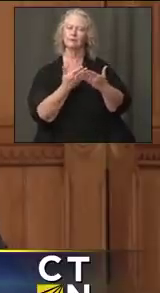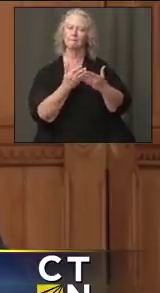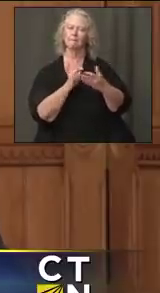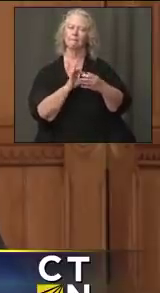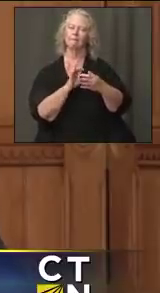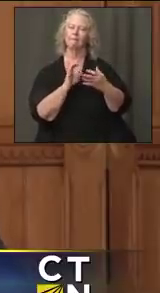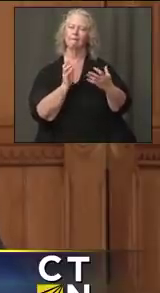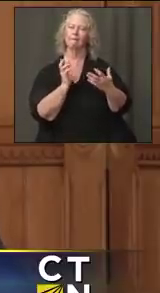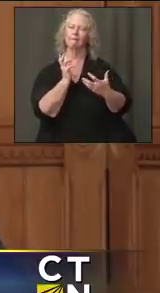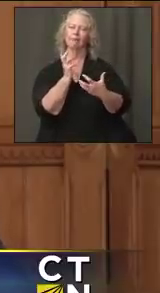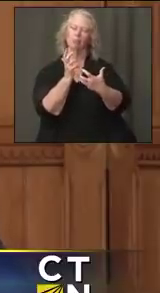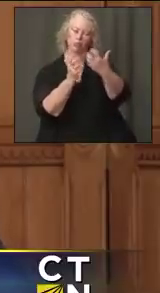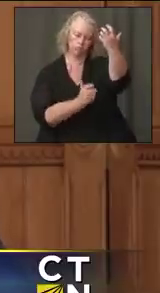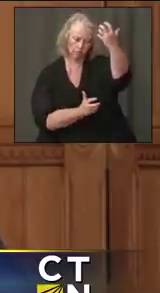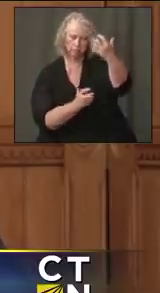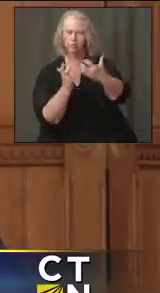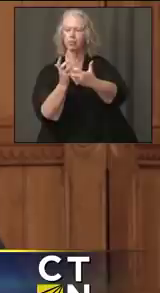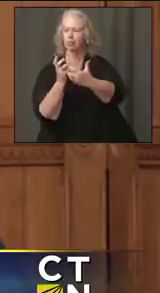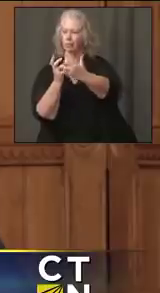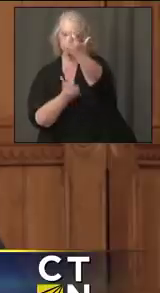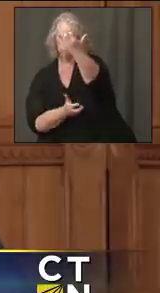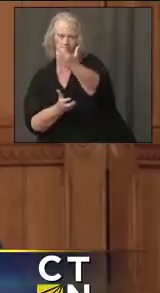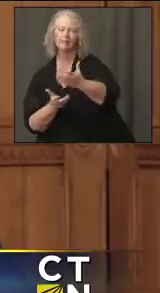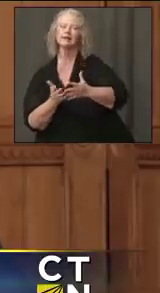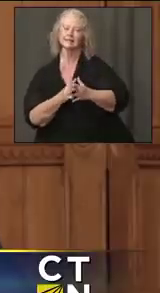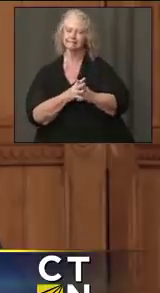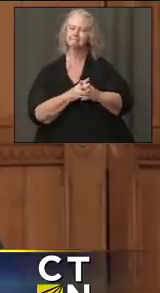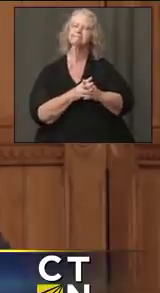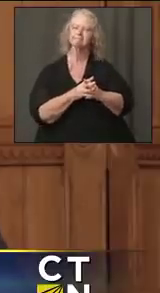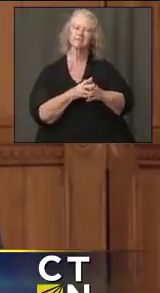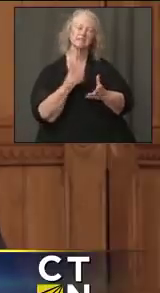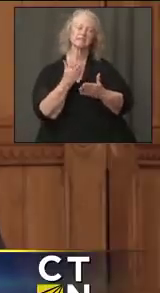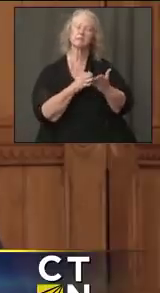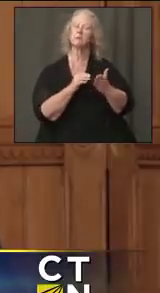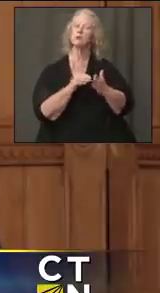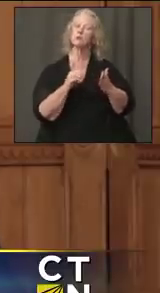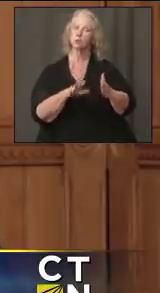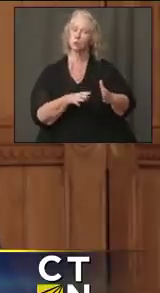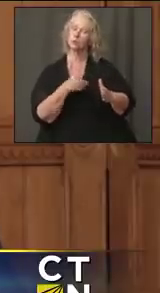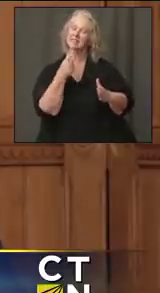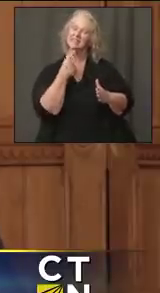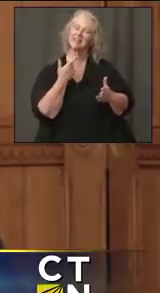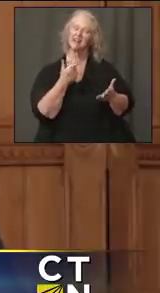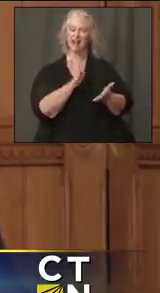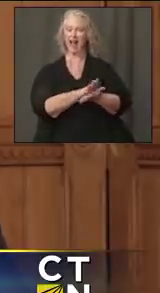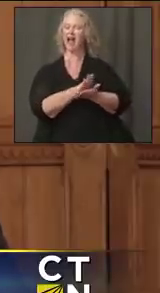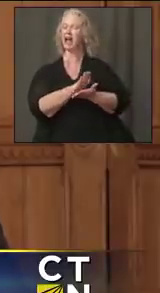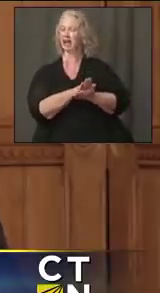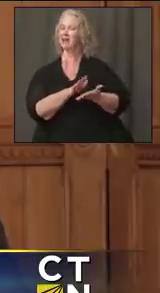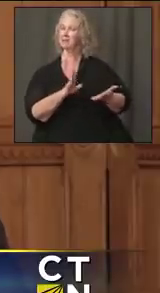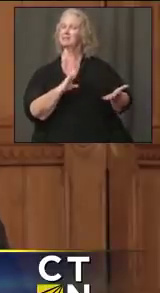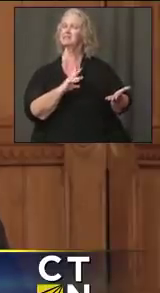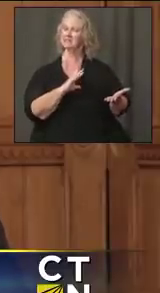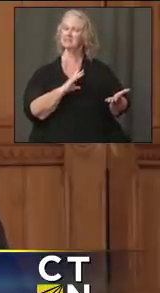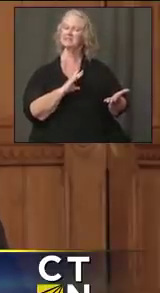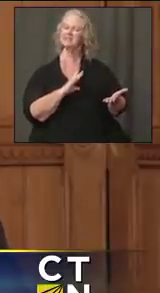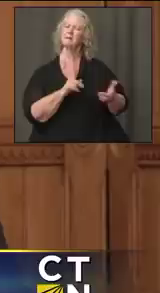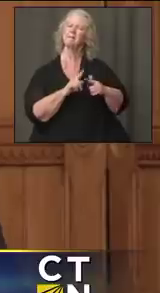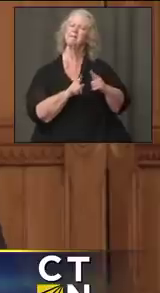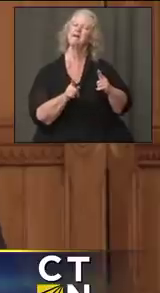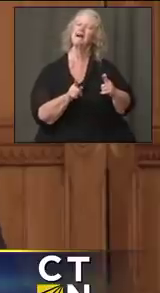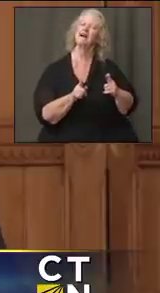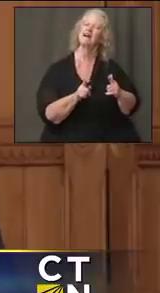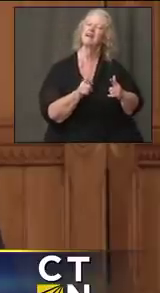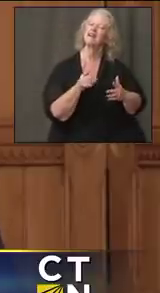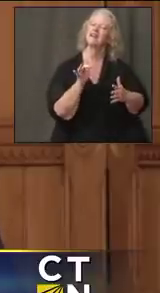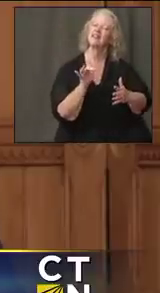to engage. We've heard anecdotally from some students that while academically they were able to connect, the distance learning